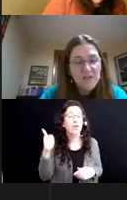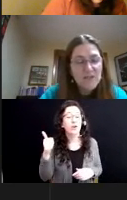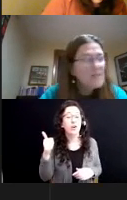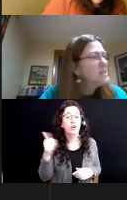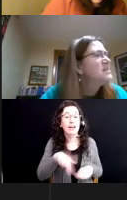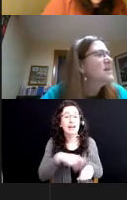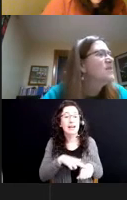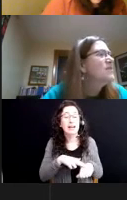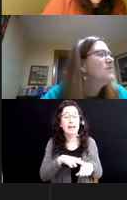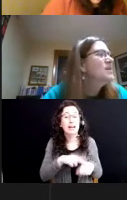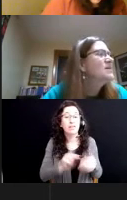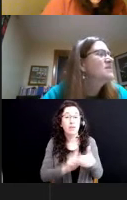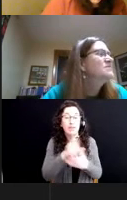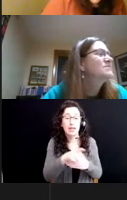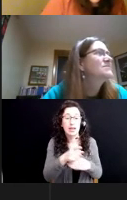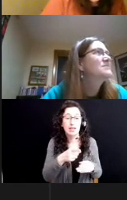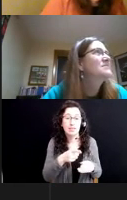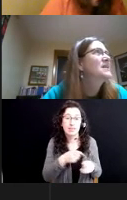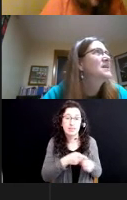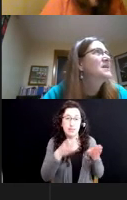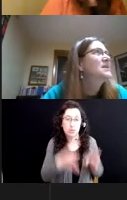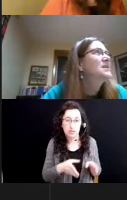plant specialist is Danthonia.